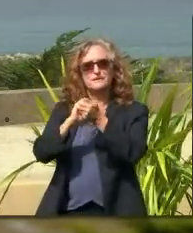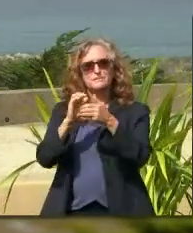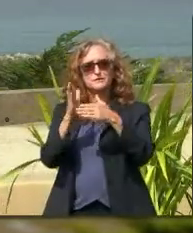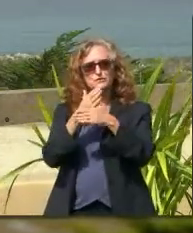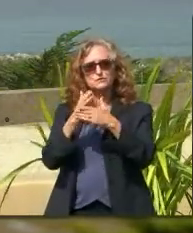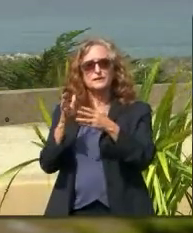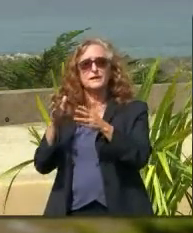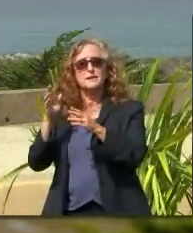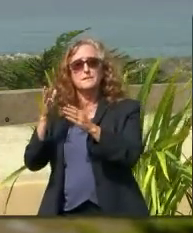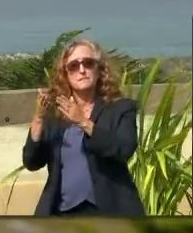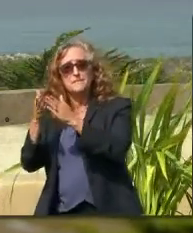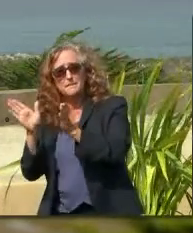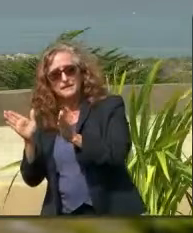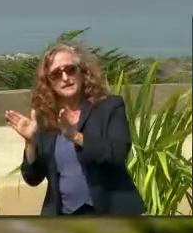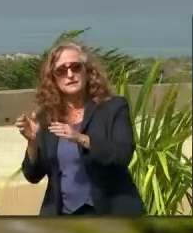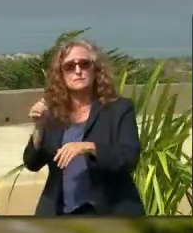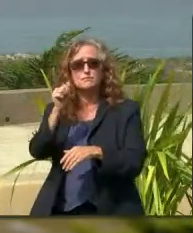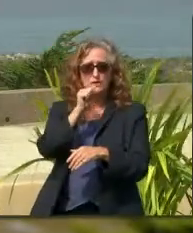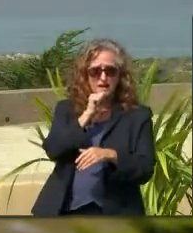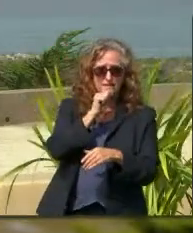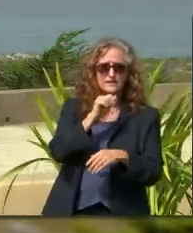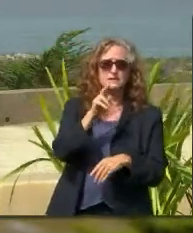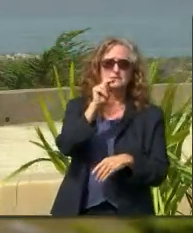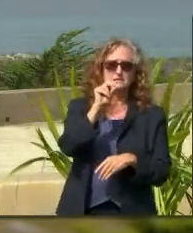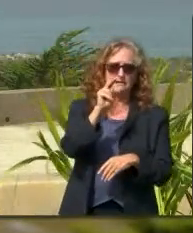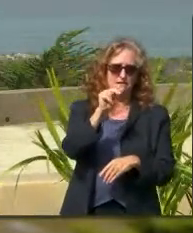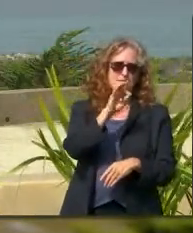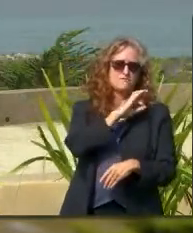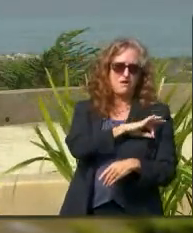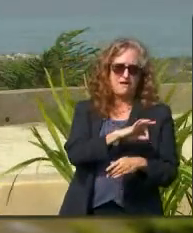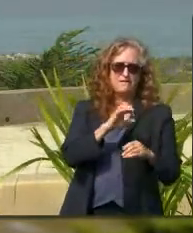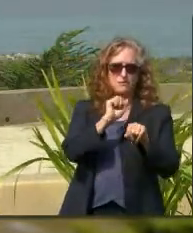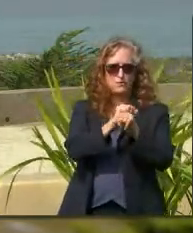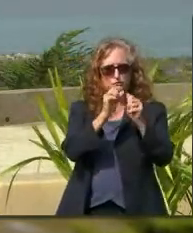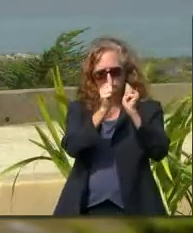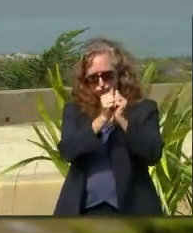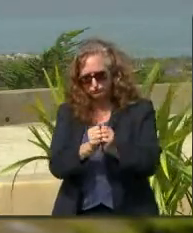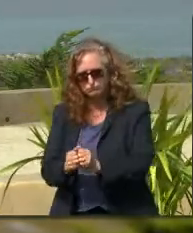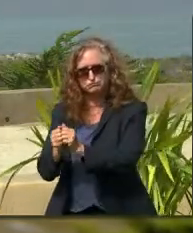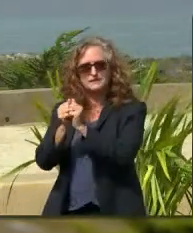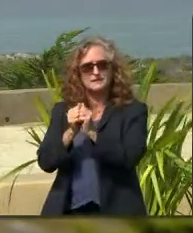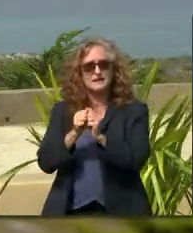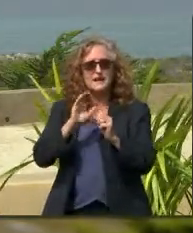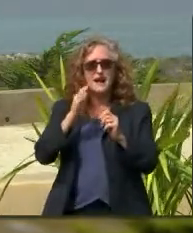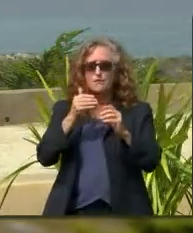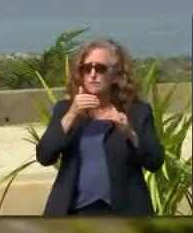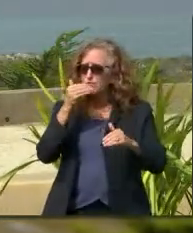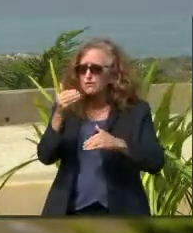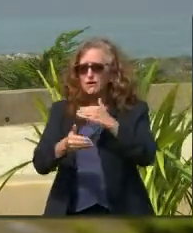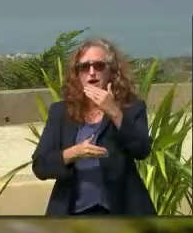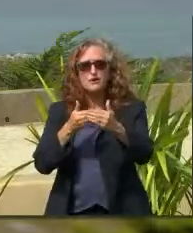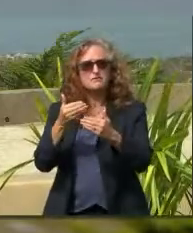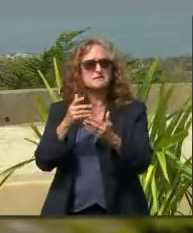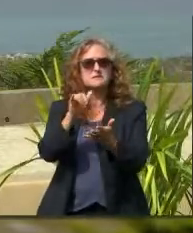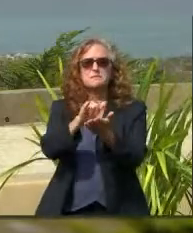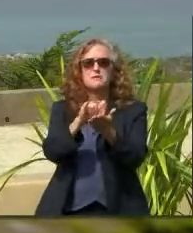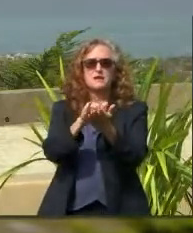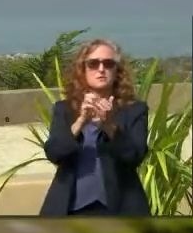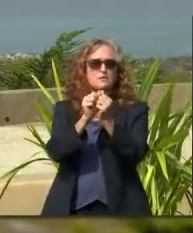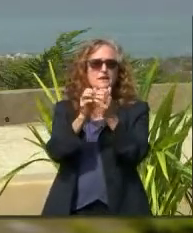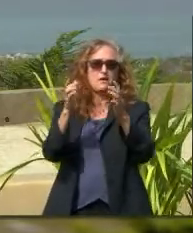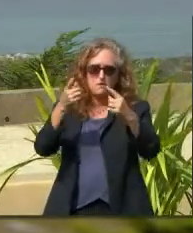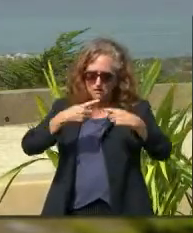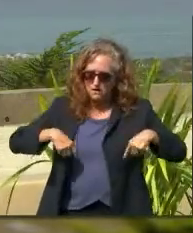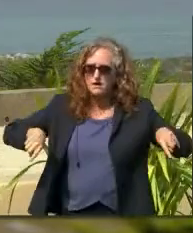the private, and the nonprofit sectors. This progress would not have been possible without the collaboration we